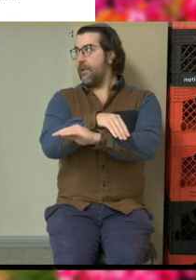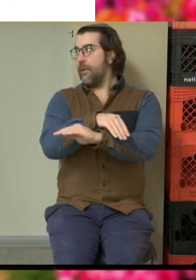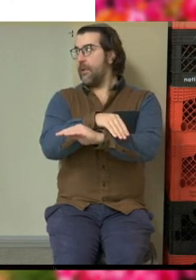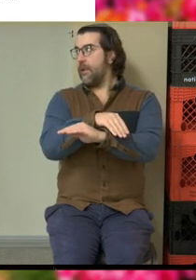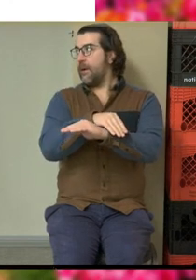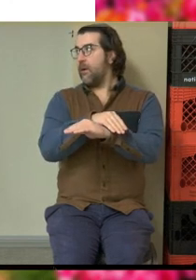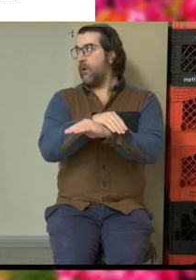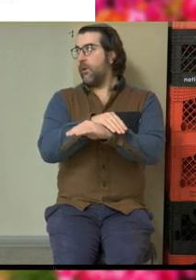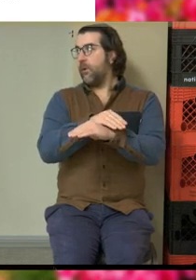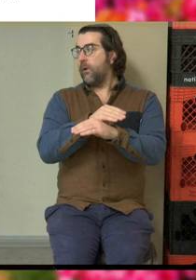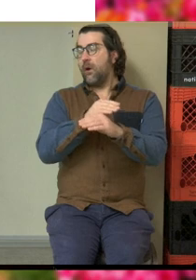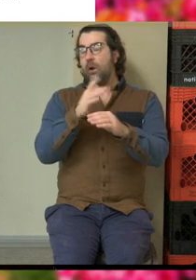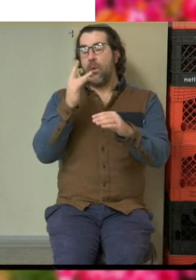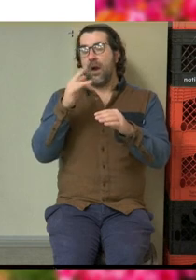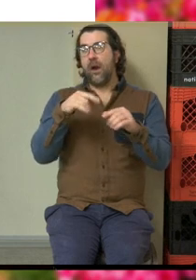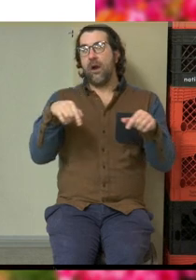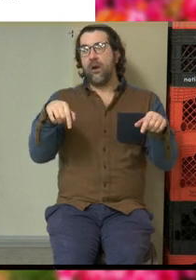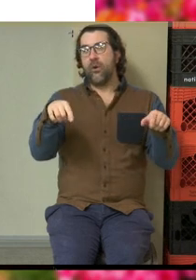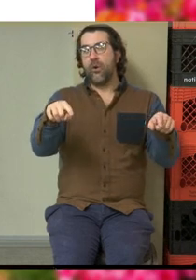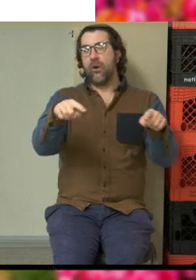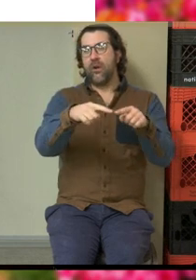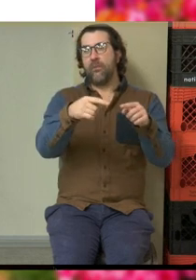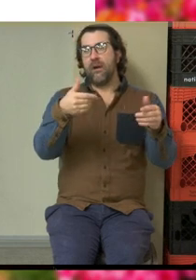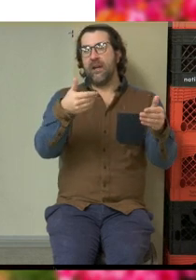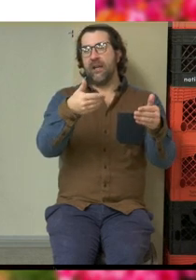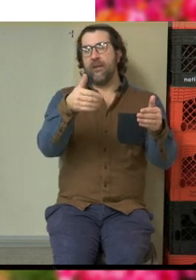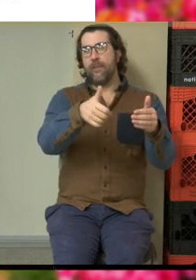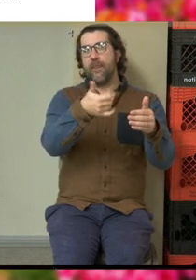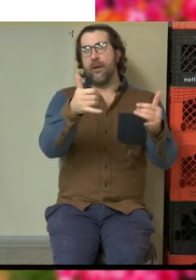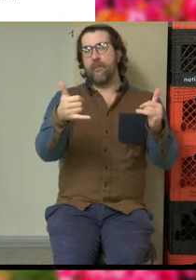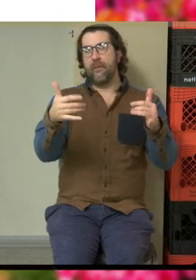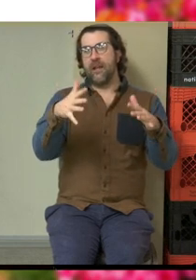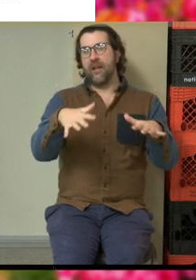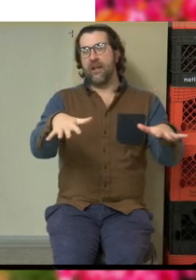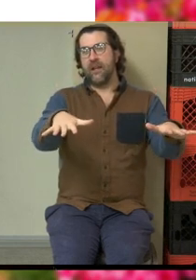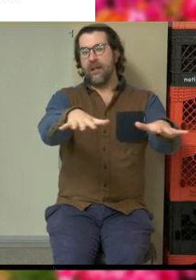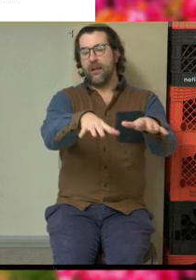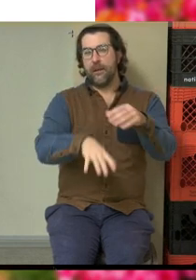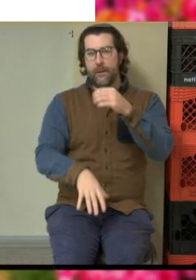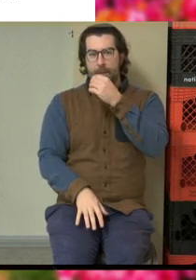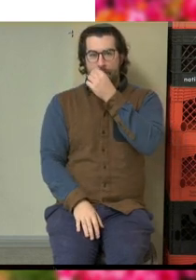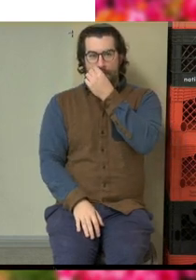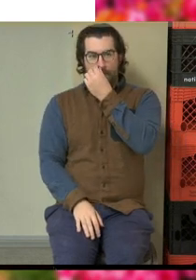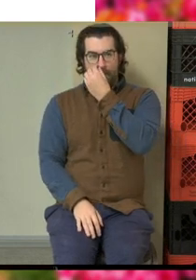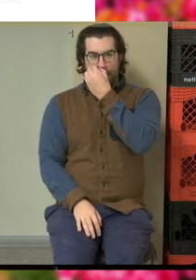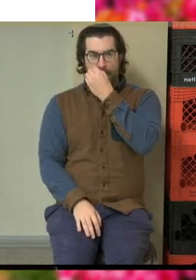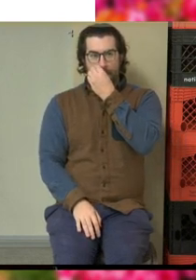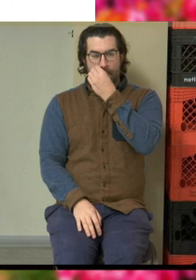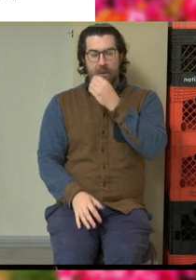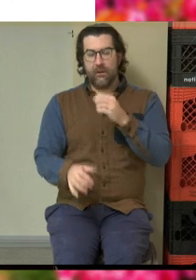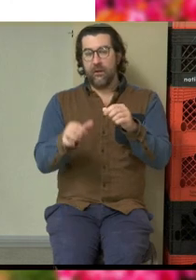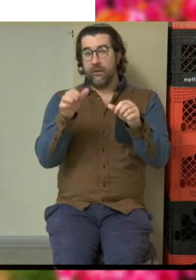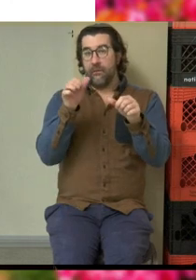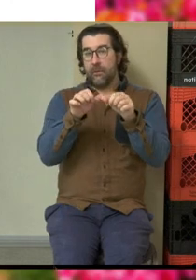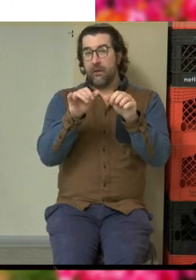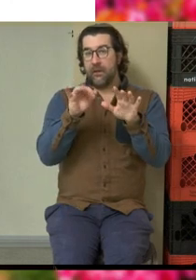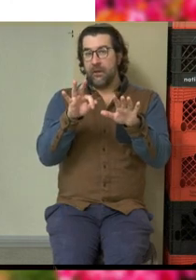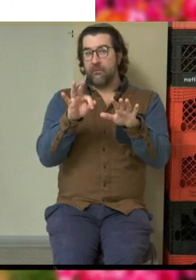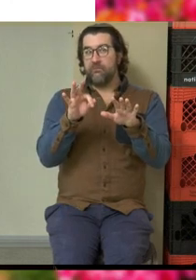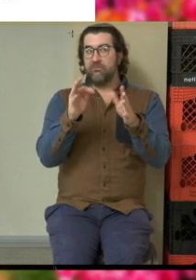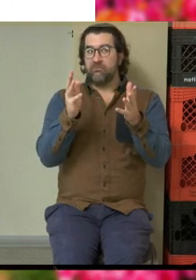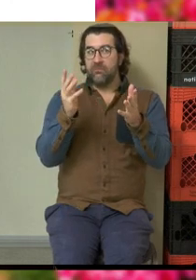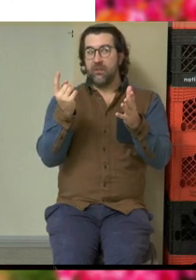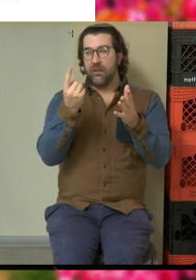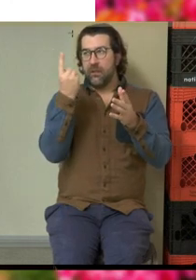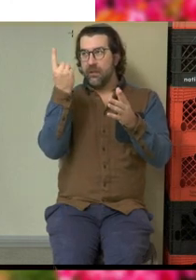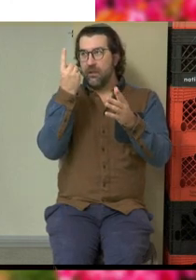the courts are closer to the other play amenities within the park. So keep that in mind if that's something that